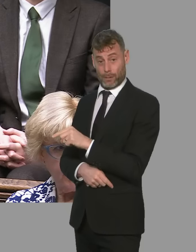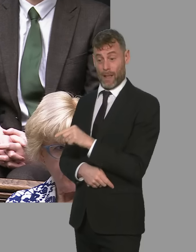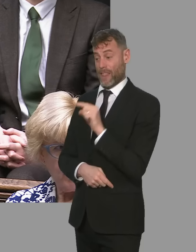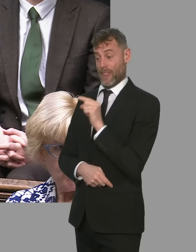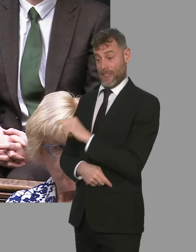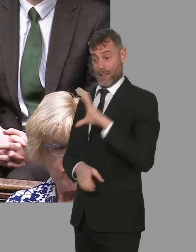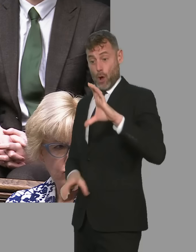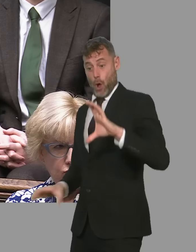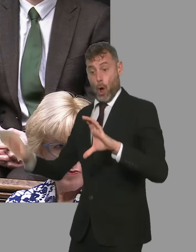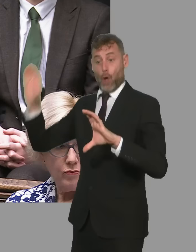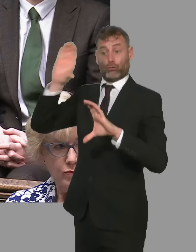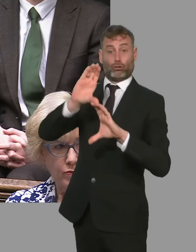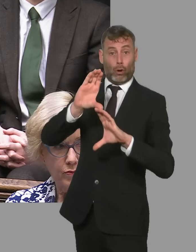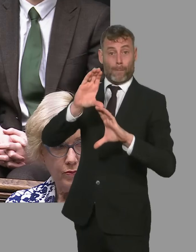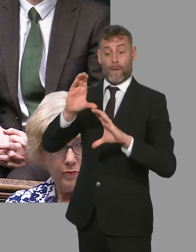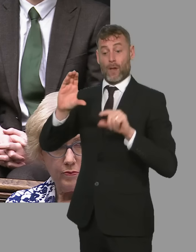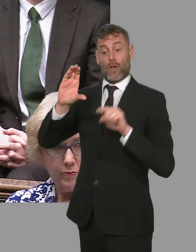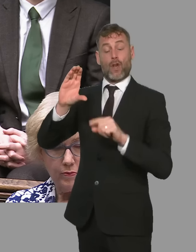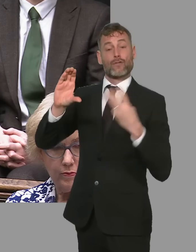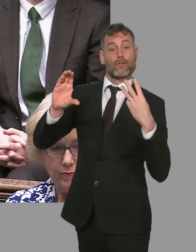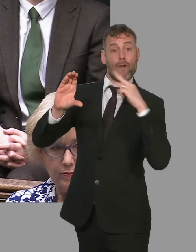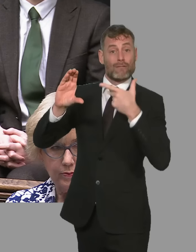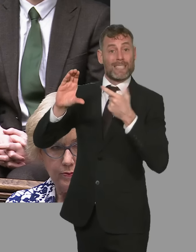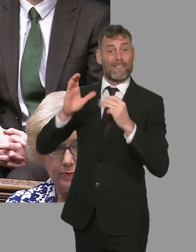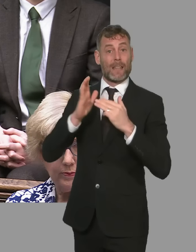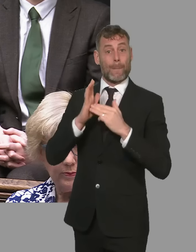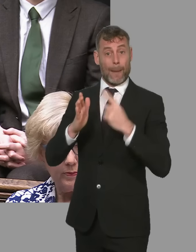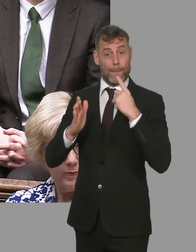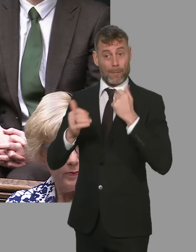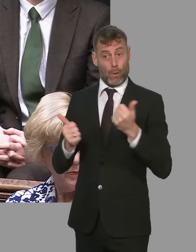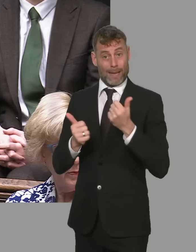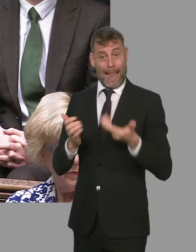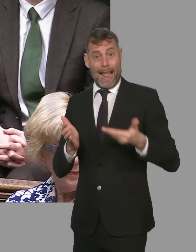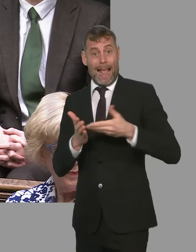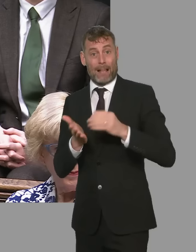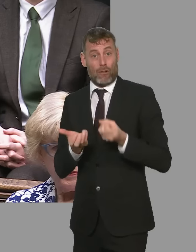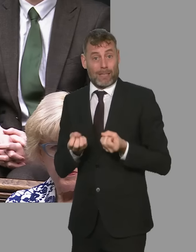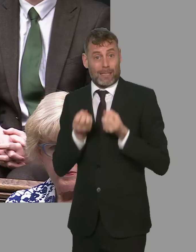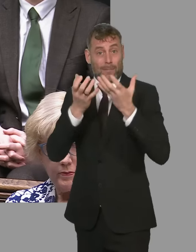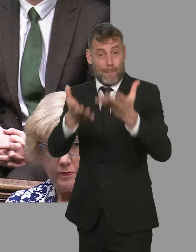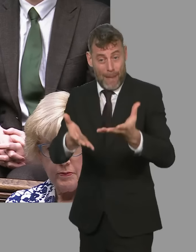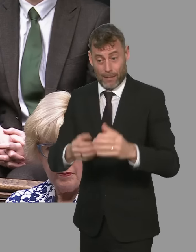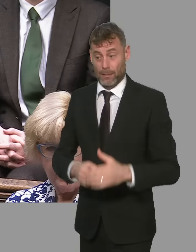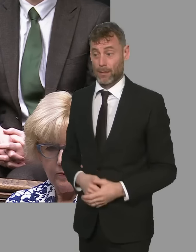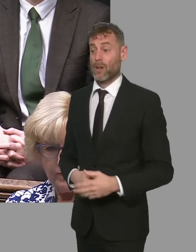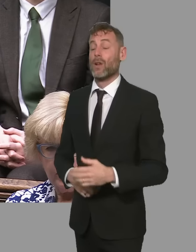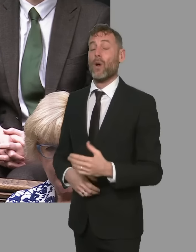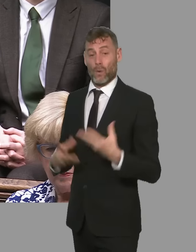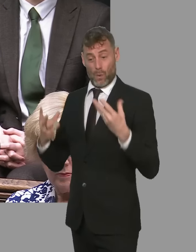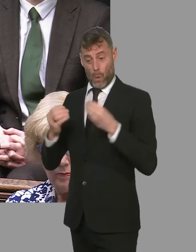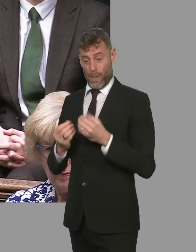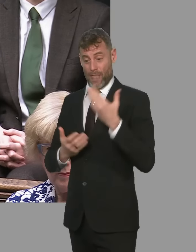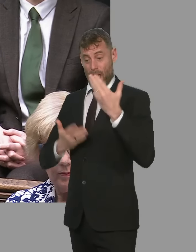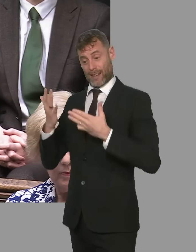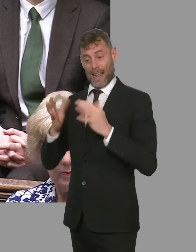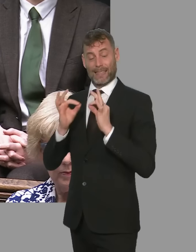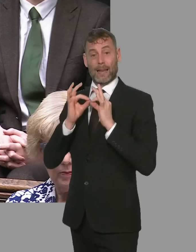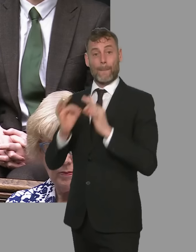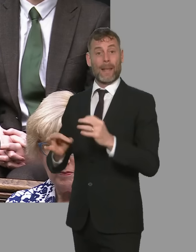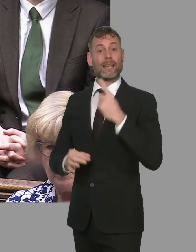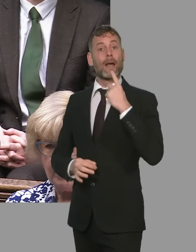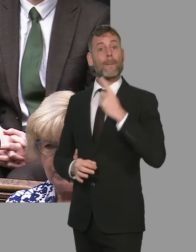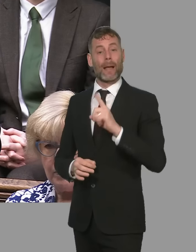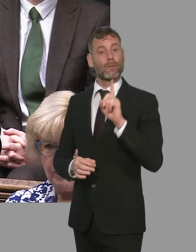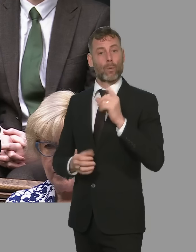announced in the budget, all in addition to the £19 billion of funding settlement announced at the spending review. So does the Minister agree with